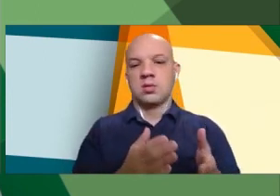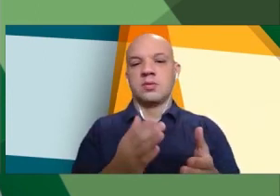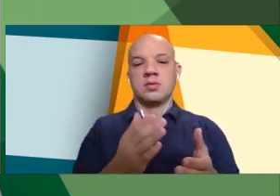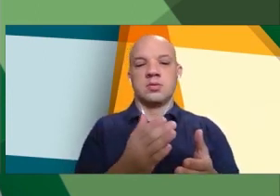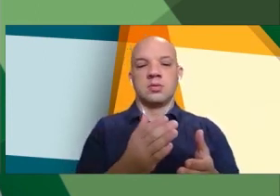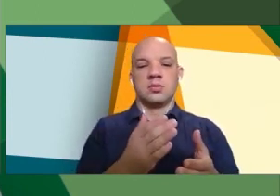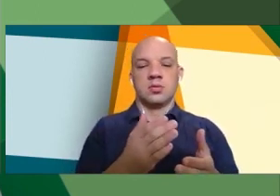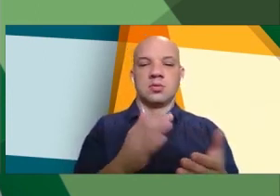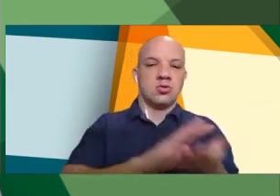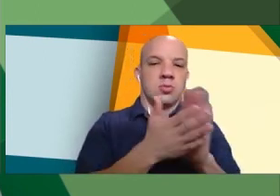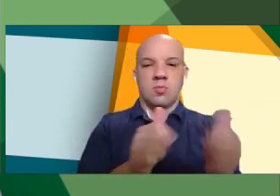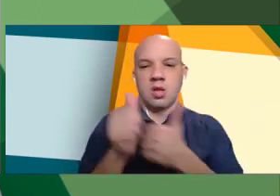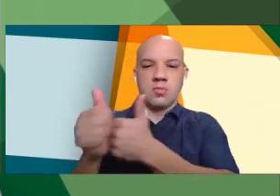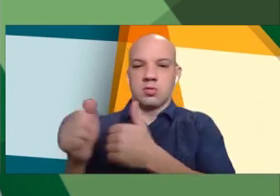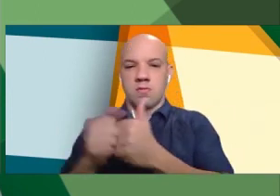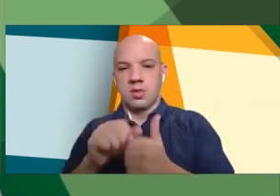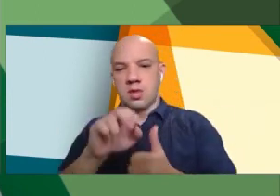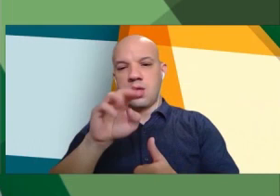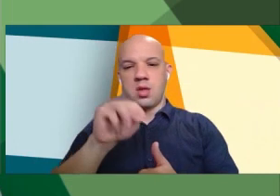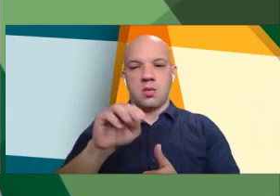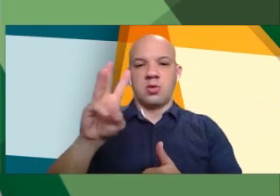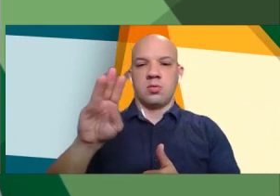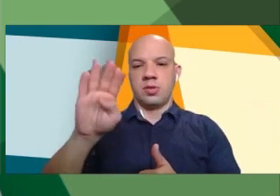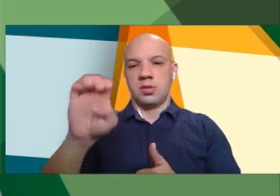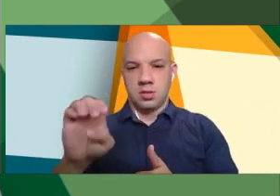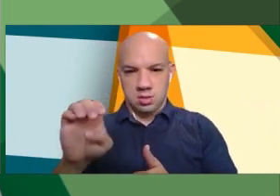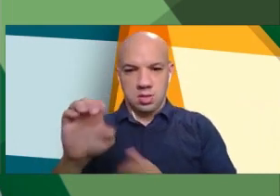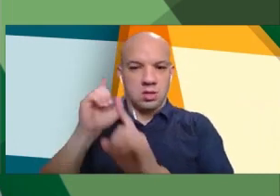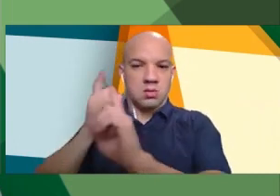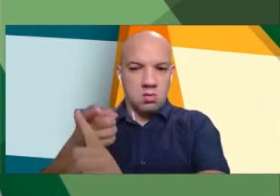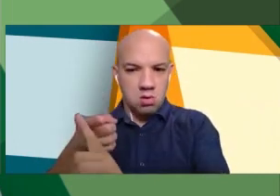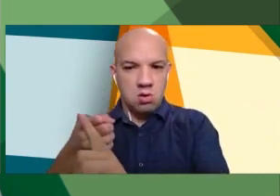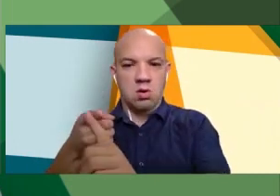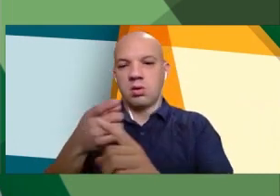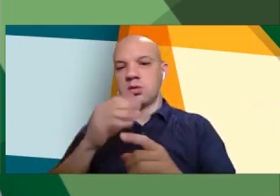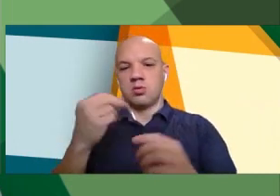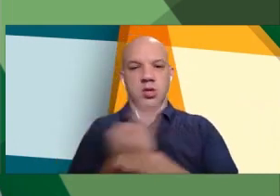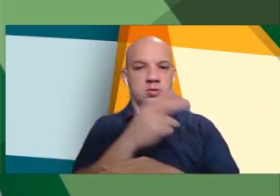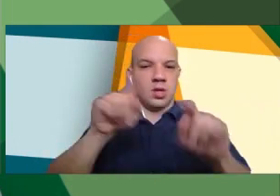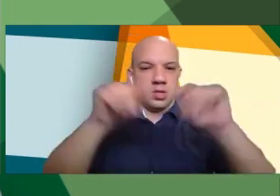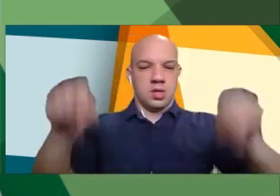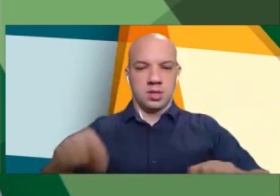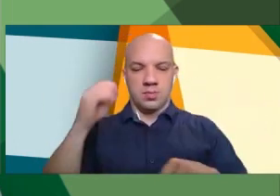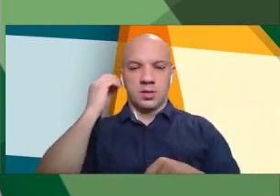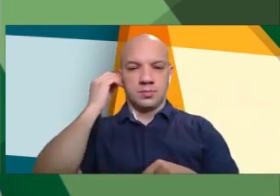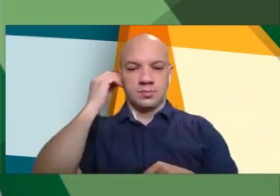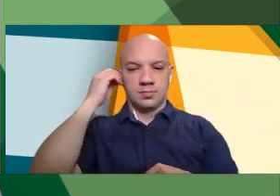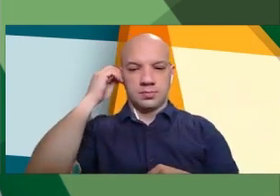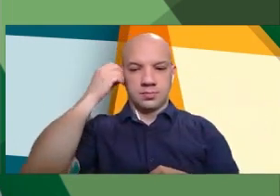with MWBE contracting goals. You can use that template. We also